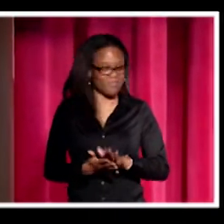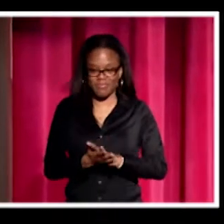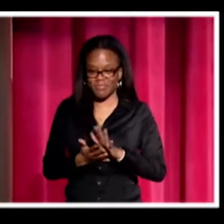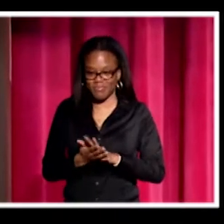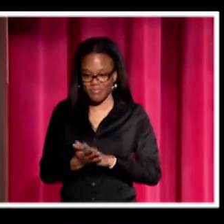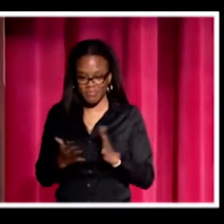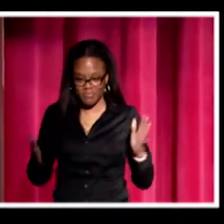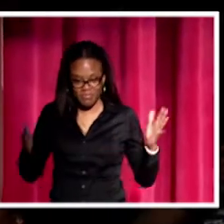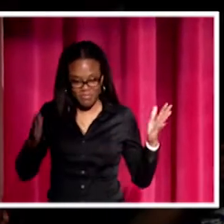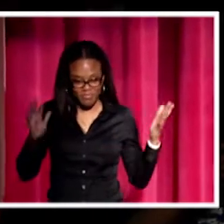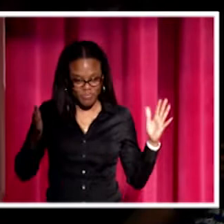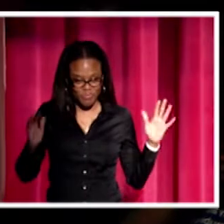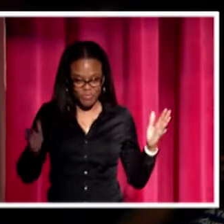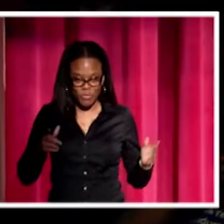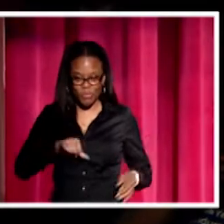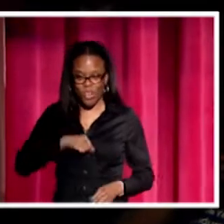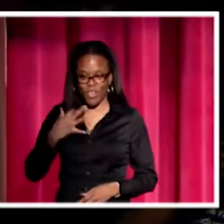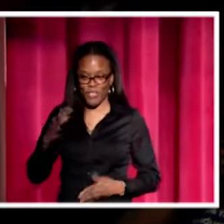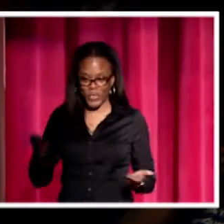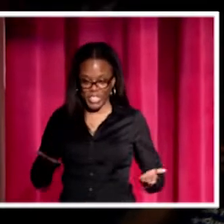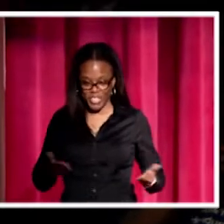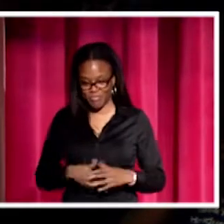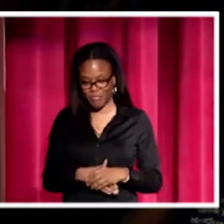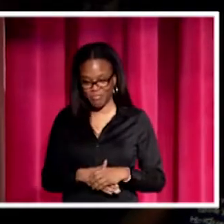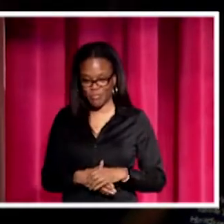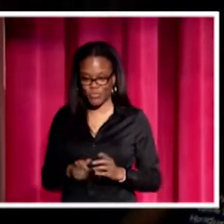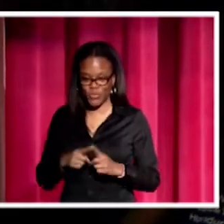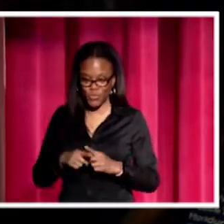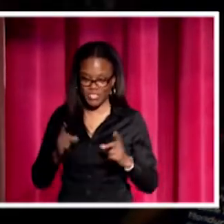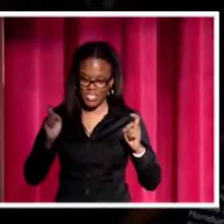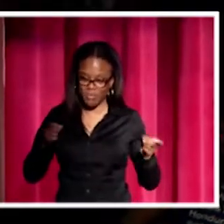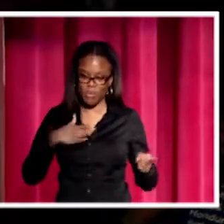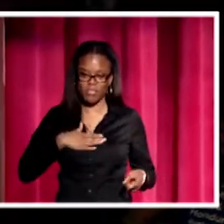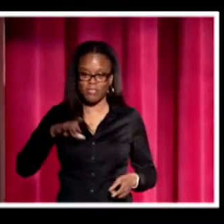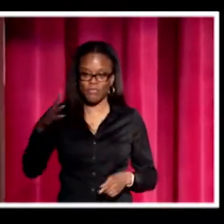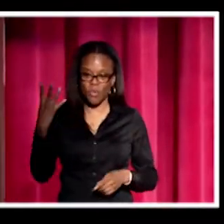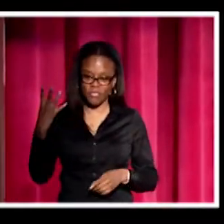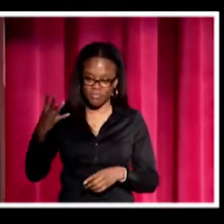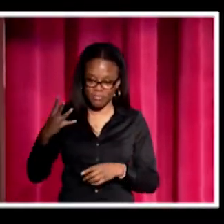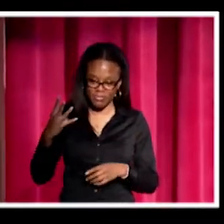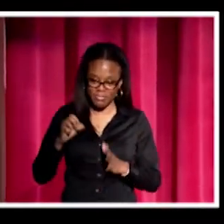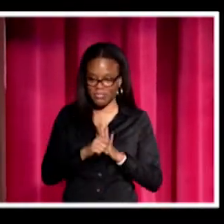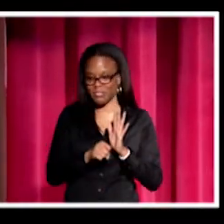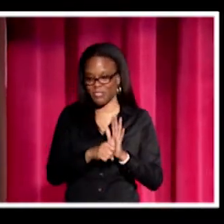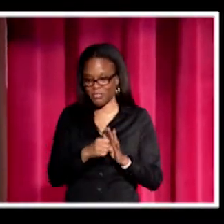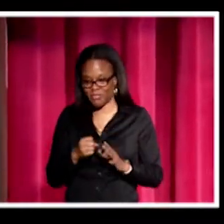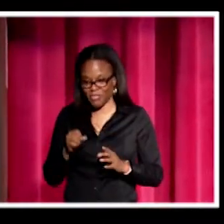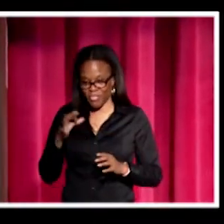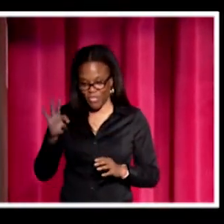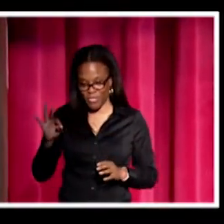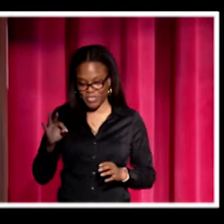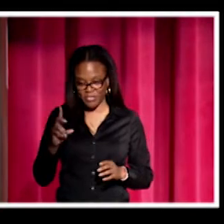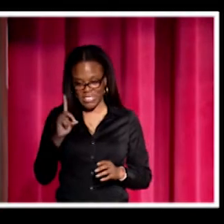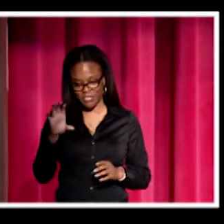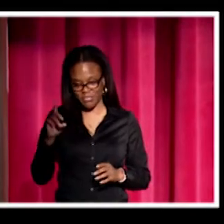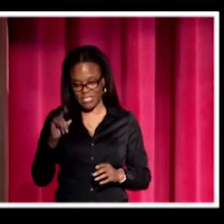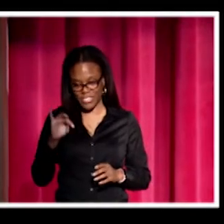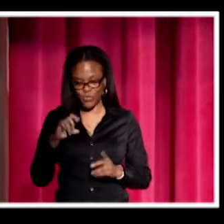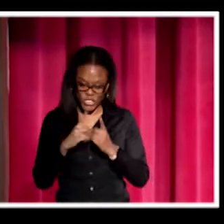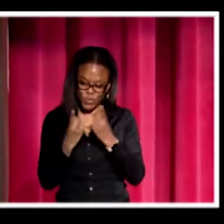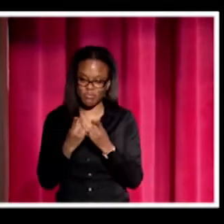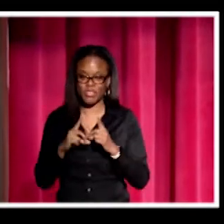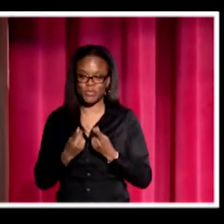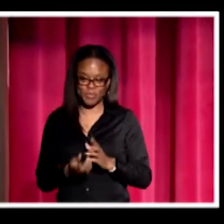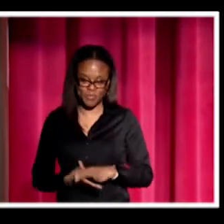I am proud to be here to deliver my 4th State of the District address. So let us thank